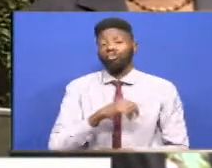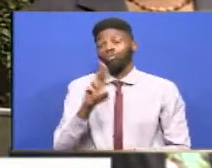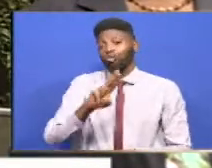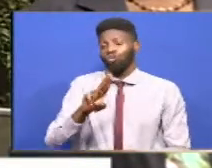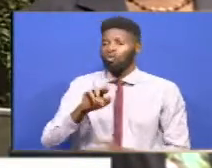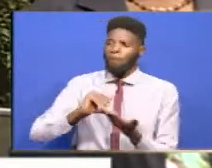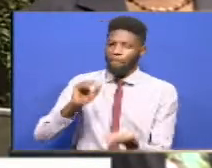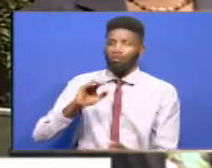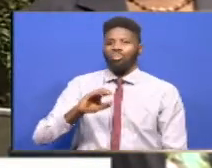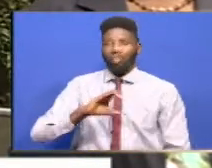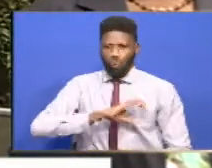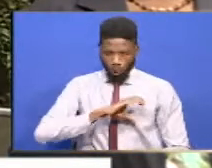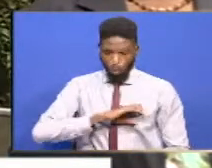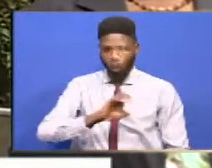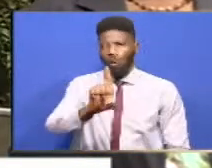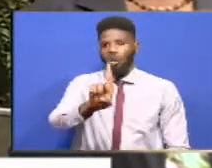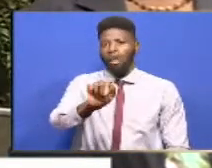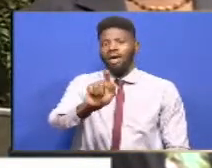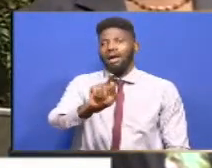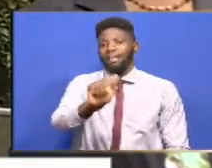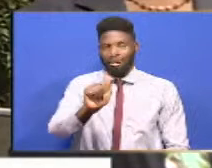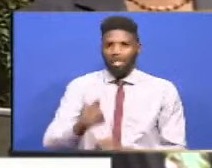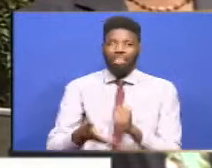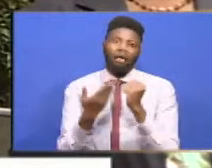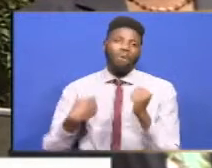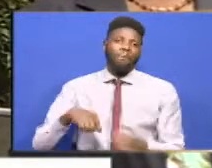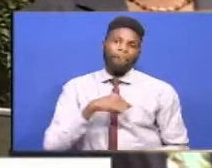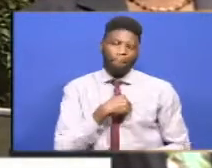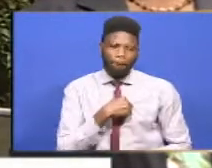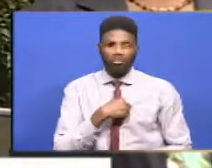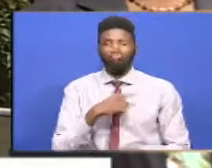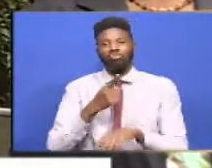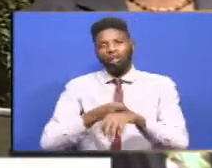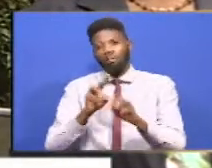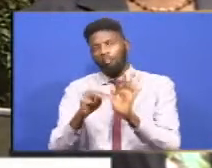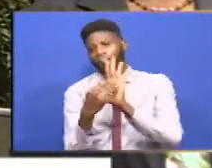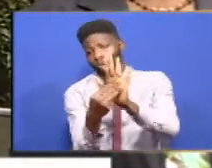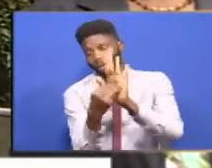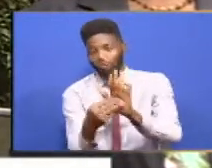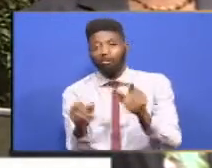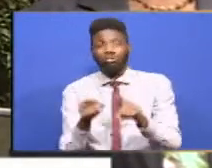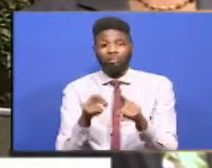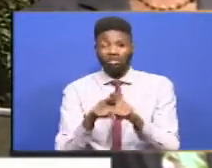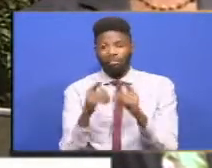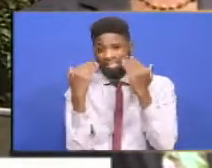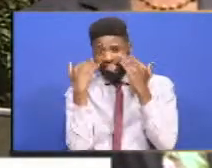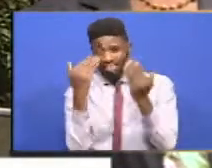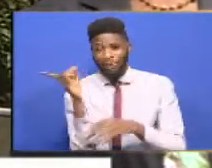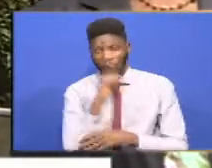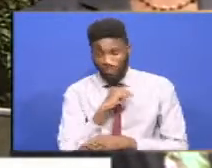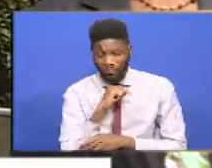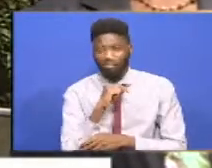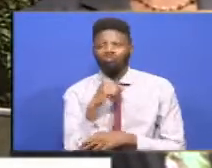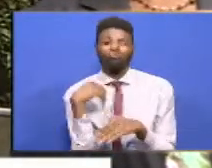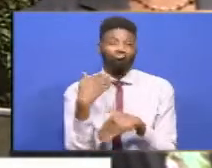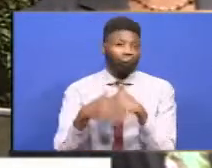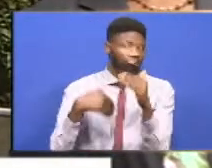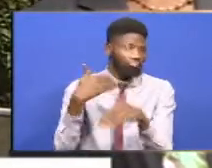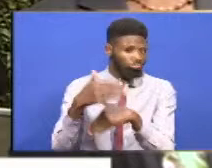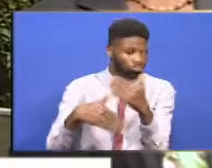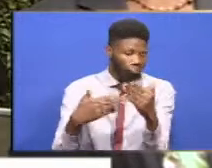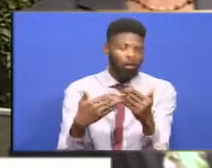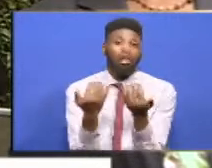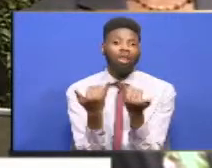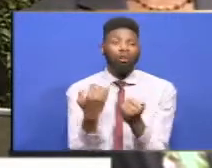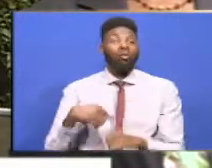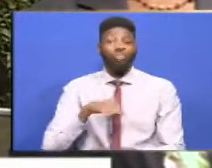our data to assist us in our modeling. And you have seen with the time that what